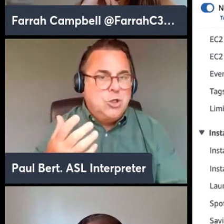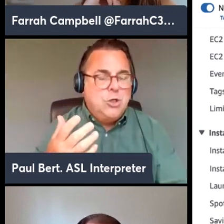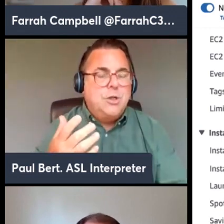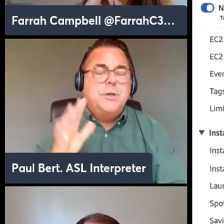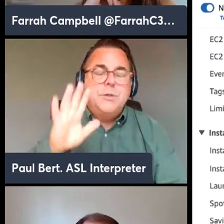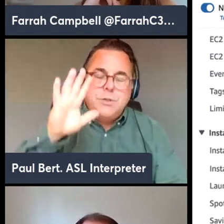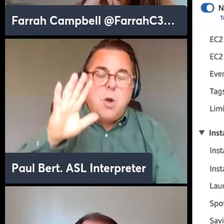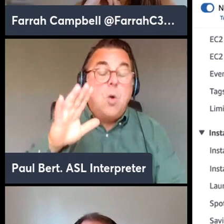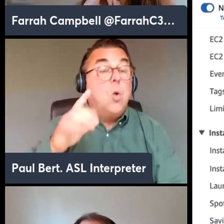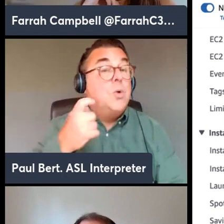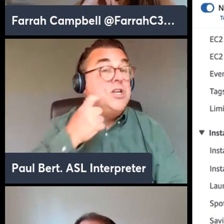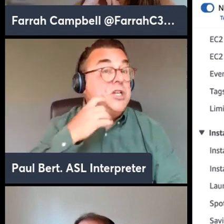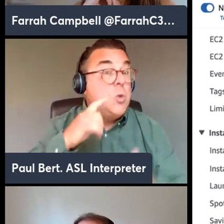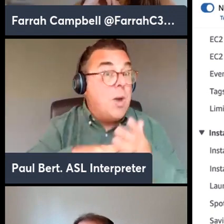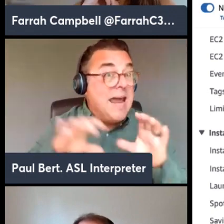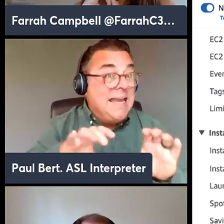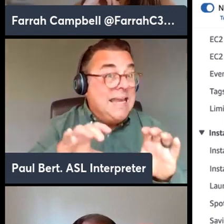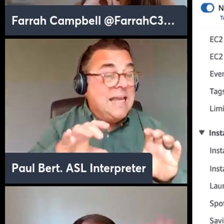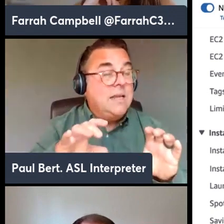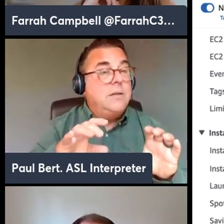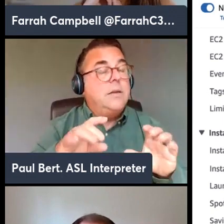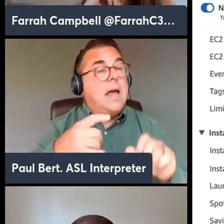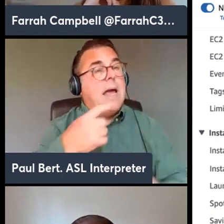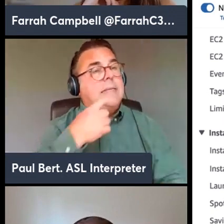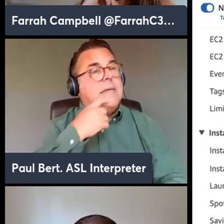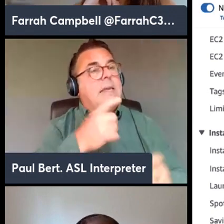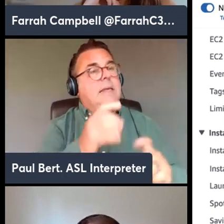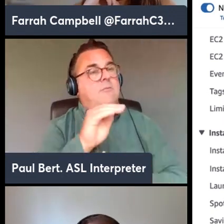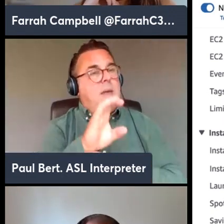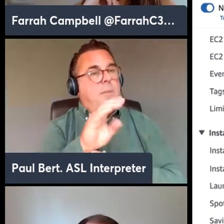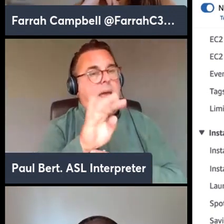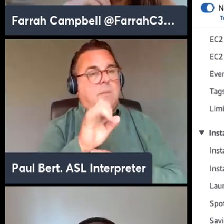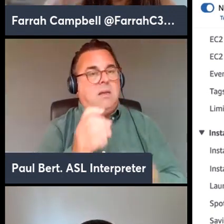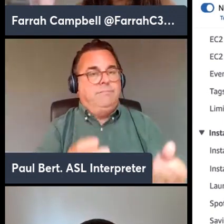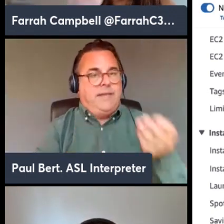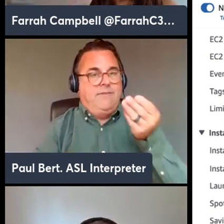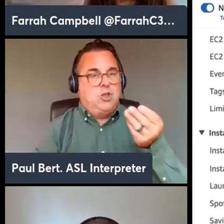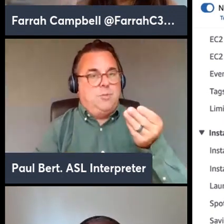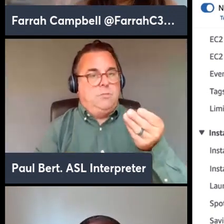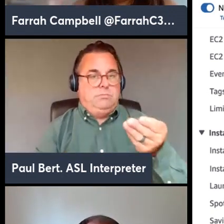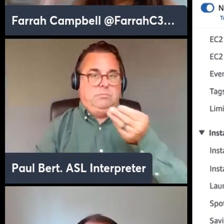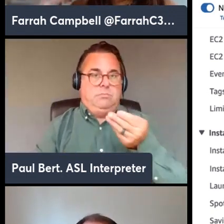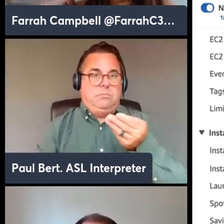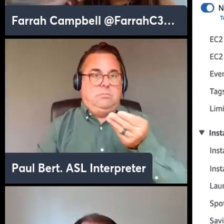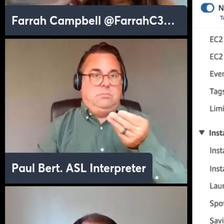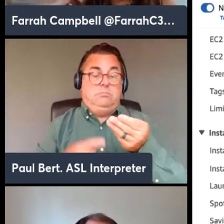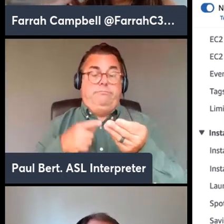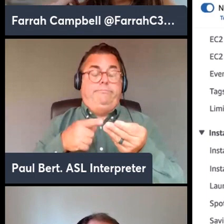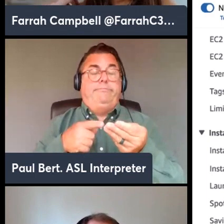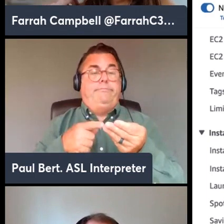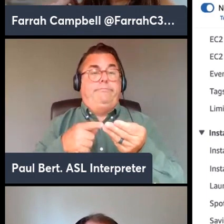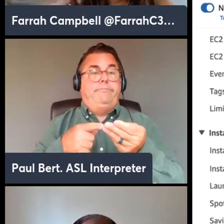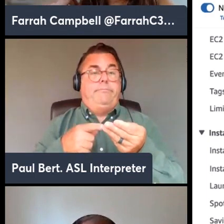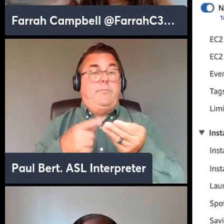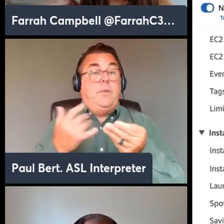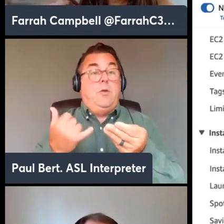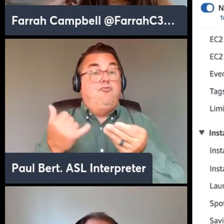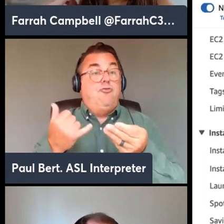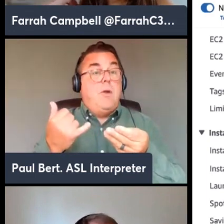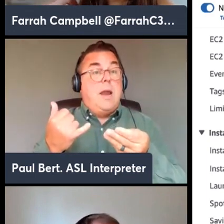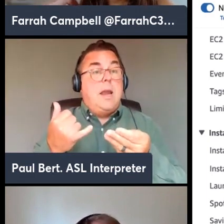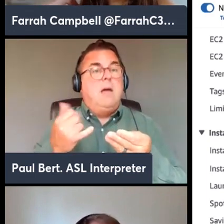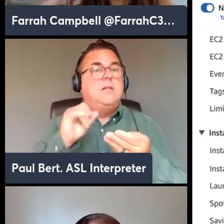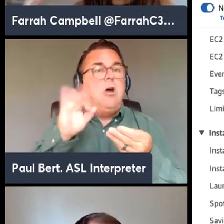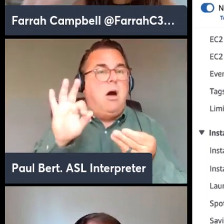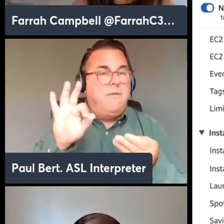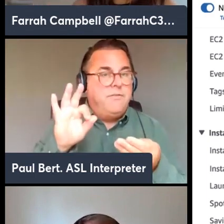so the step we just did was saying, give me a Mac Mini. Here's your Mac Mini, right? Right now, it's turned